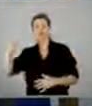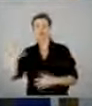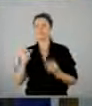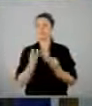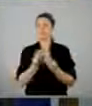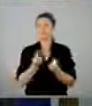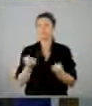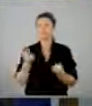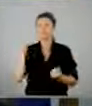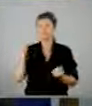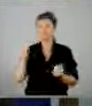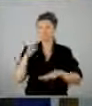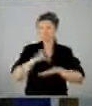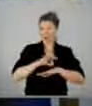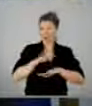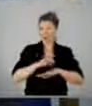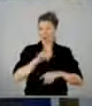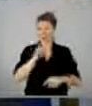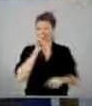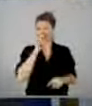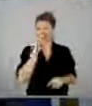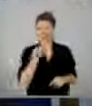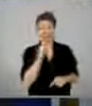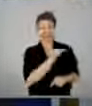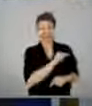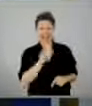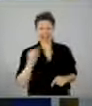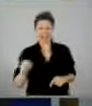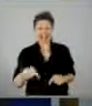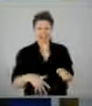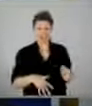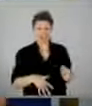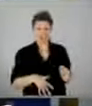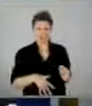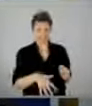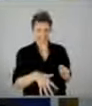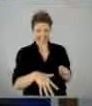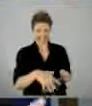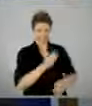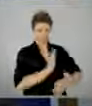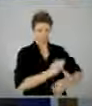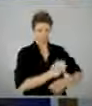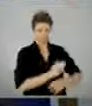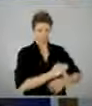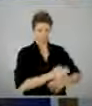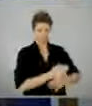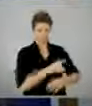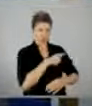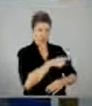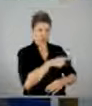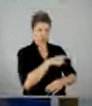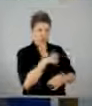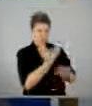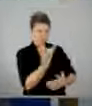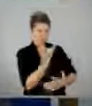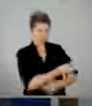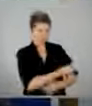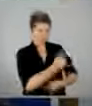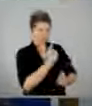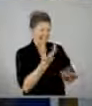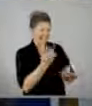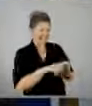afford to take their pregnant nurses and doctors off the front line when we're in a crisis situation with a sheer number of cases. And